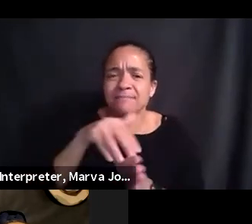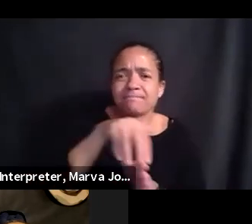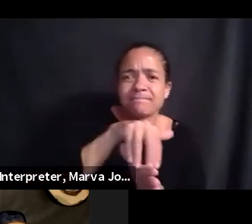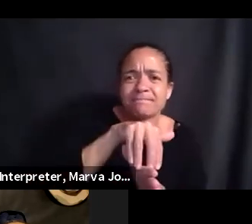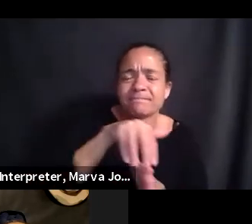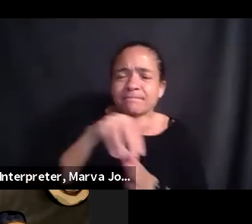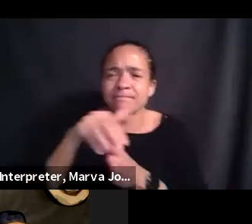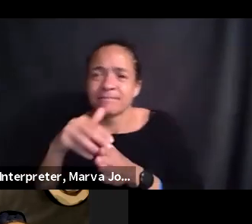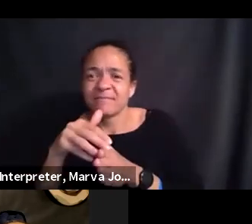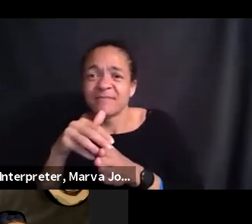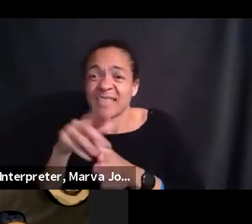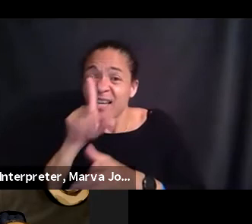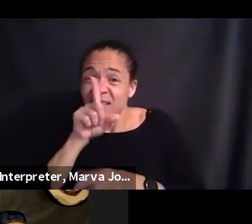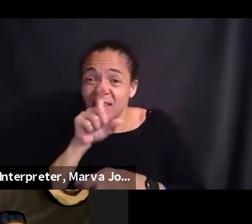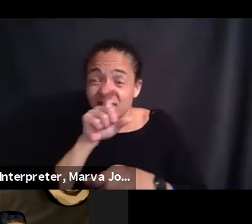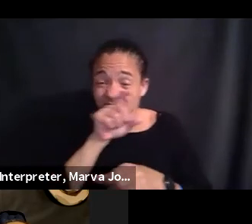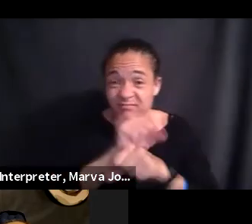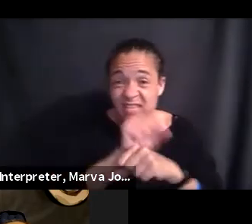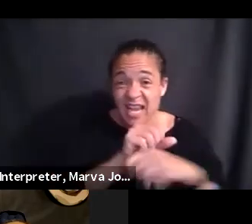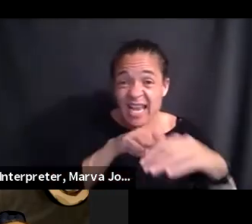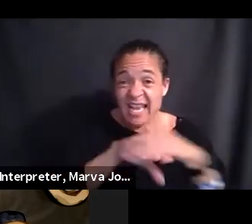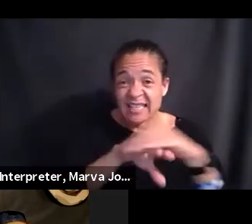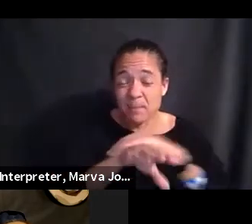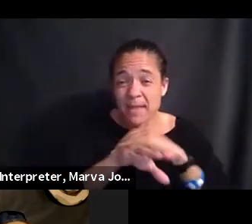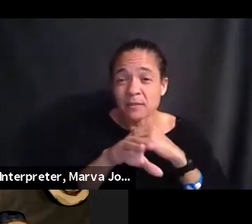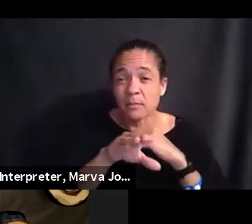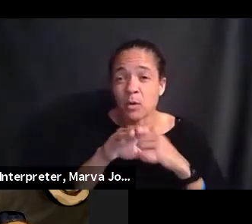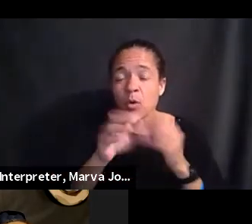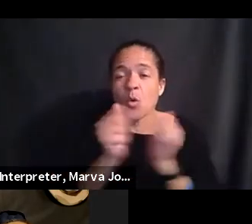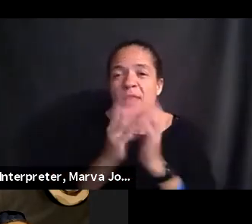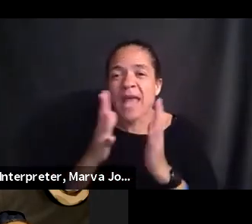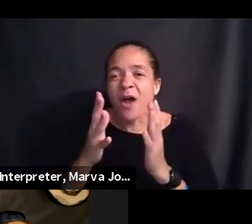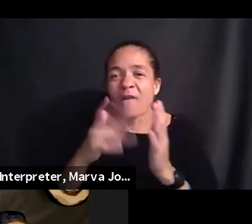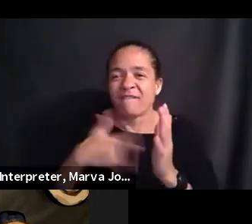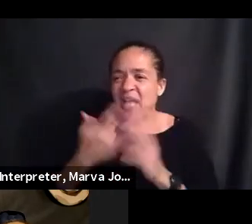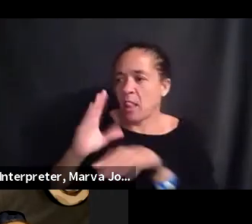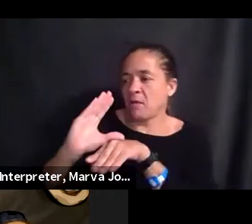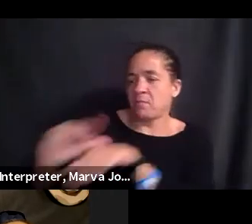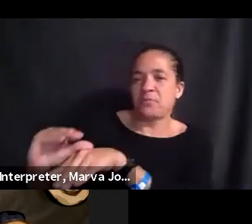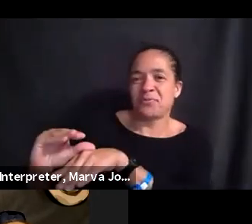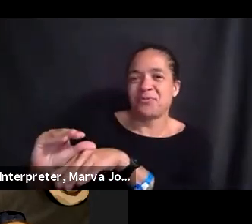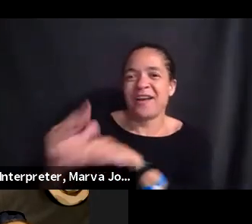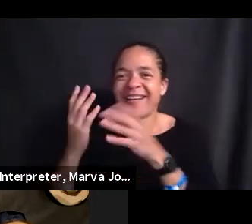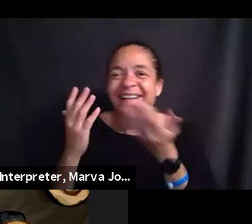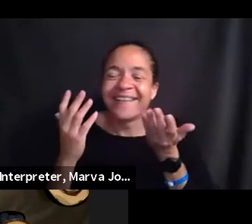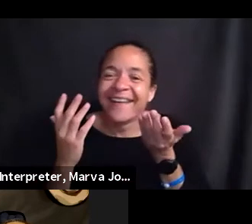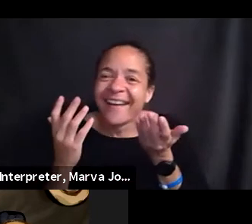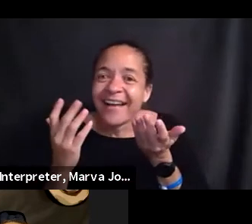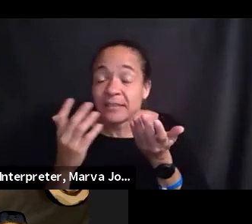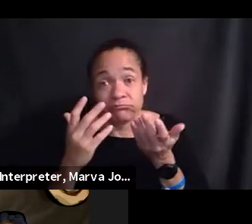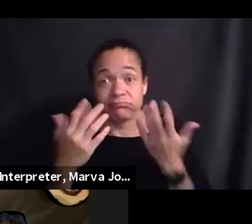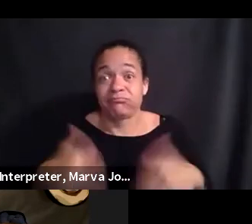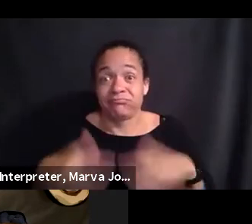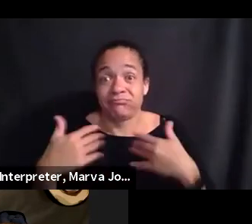this accessible to a lot of people without feeling like we're talking down to them? Right. So, I mean, that is important